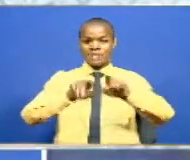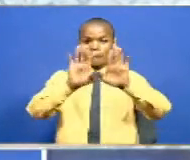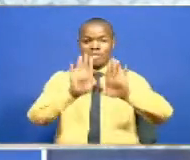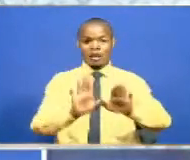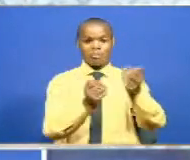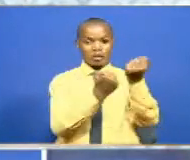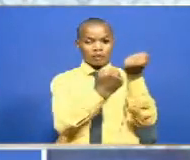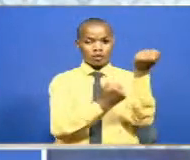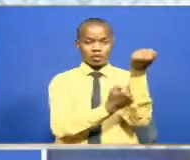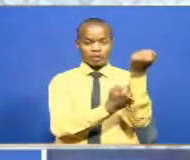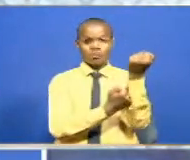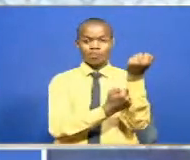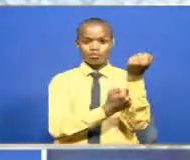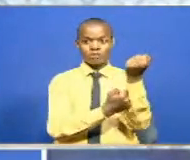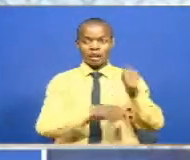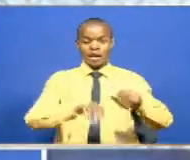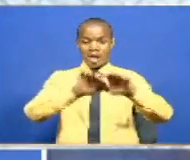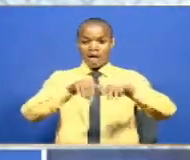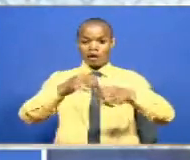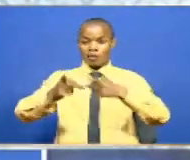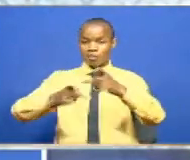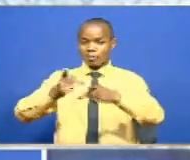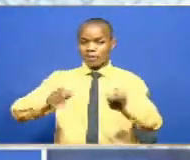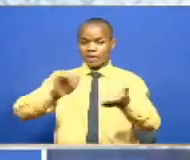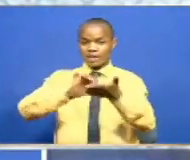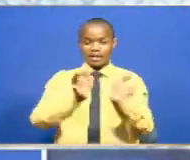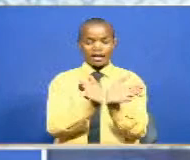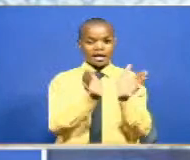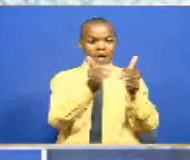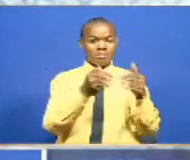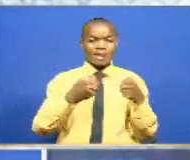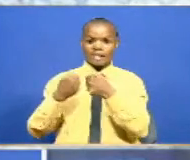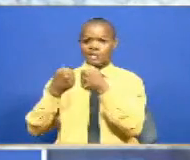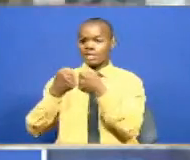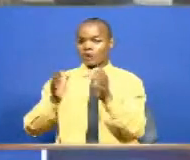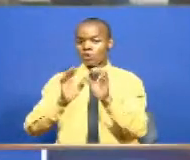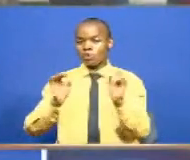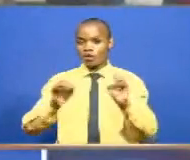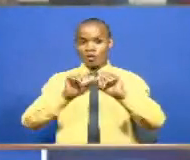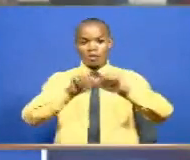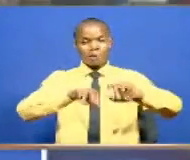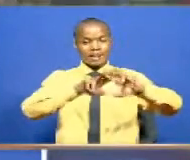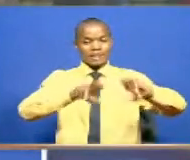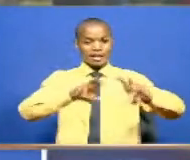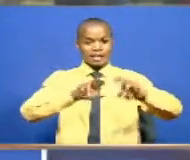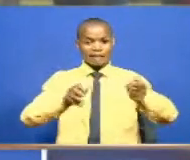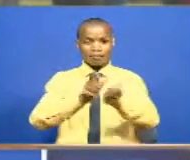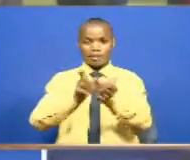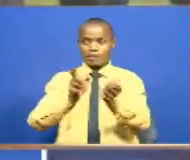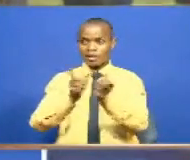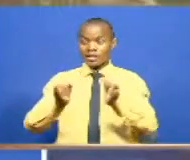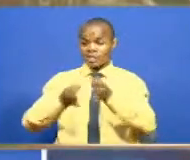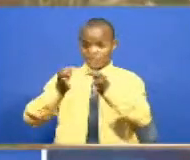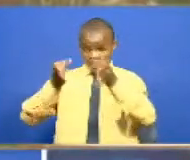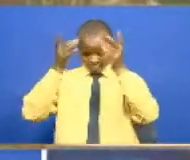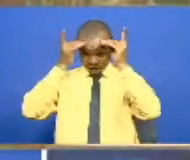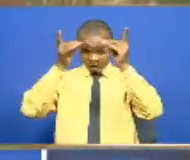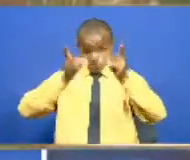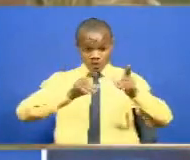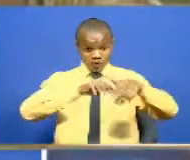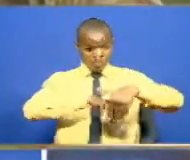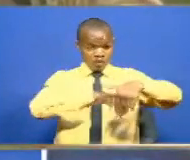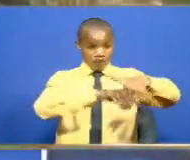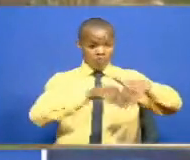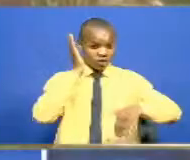supporting agro-processing so that our millers don't have to struggle to look for maize. Endapo hatua hiyo itaidhinishwa,